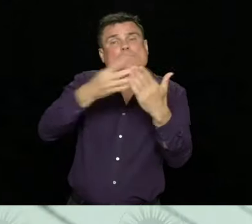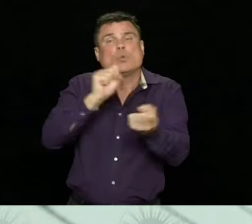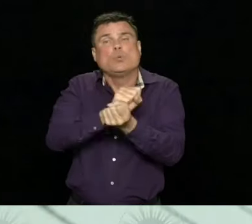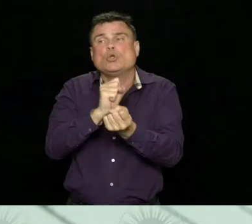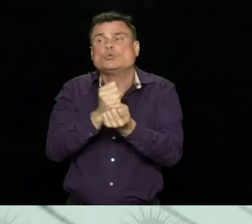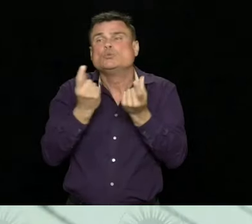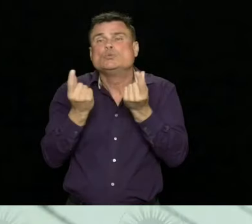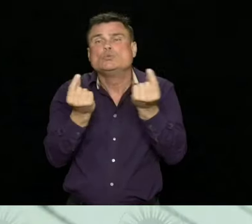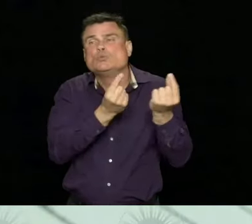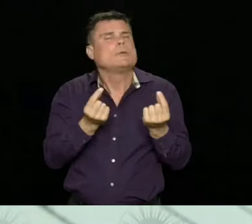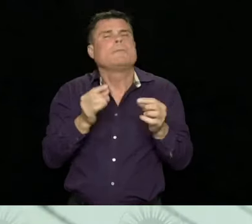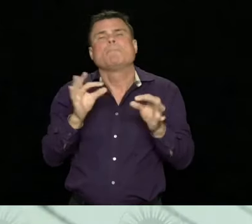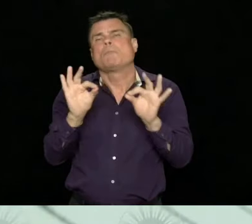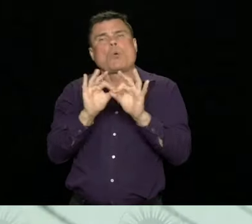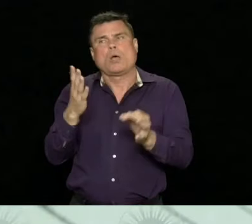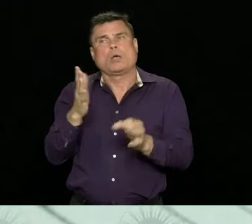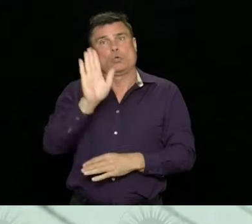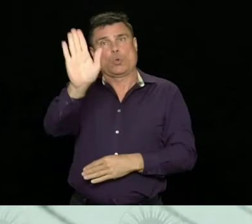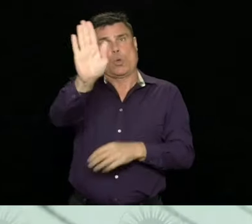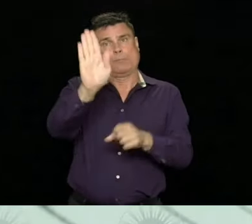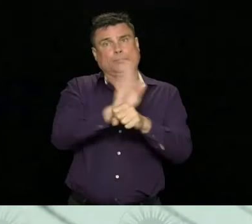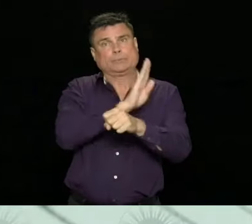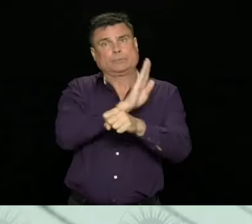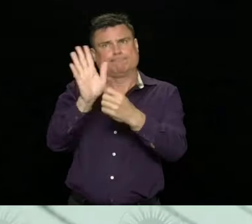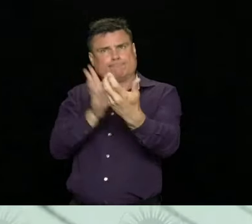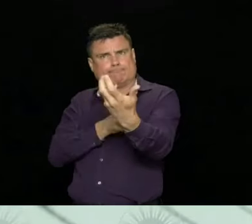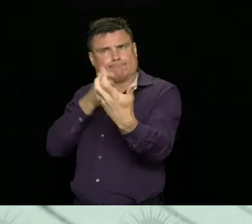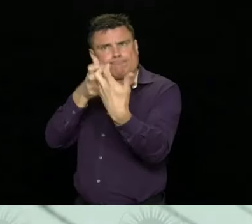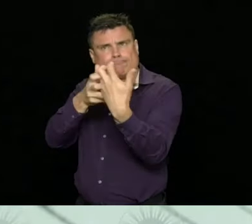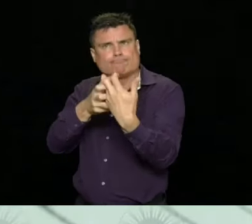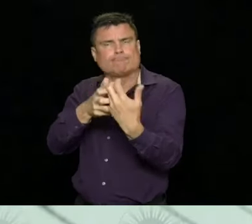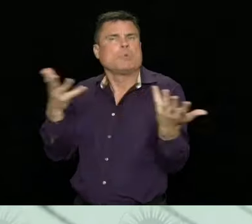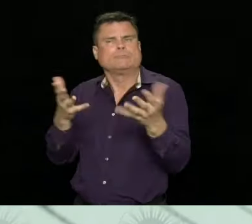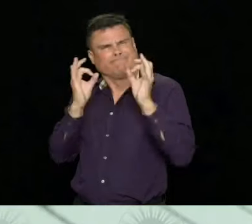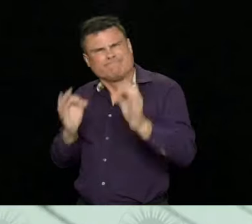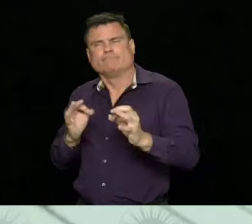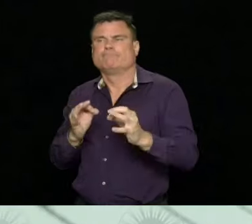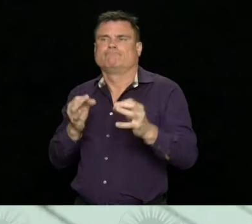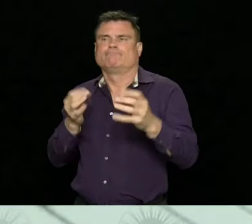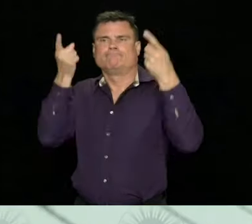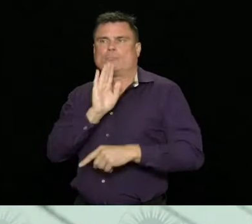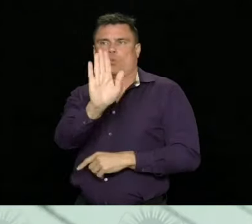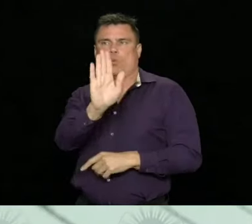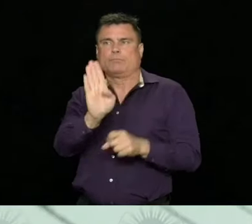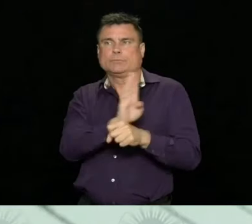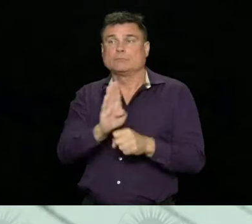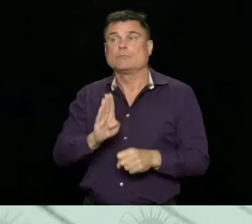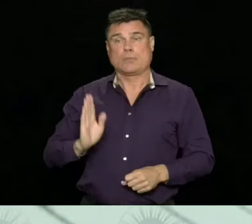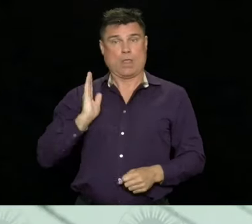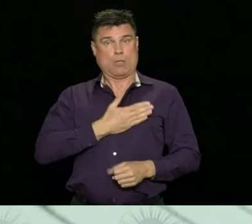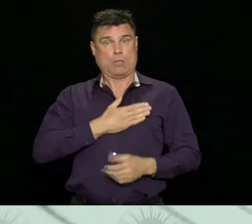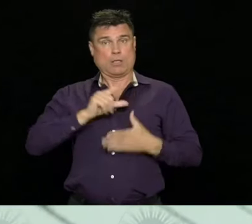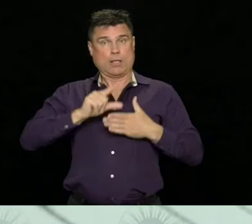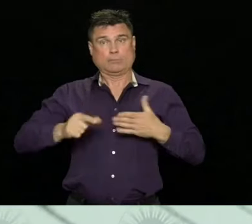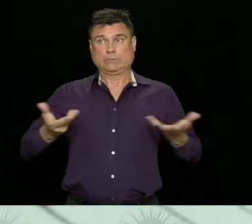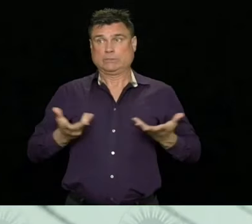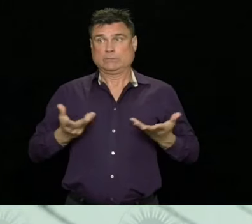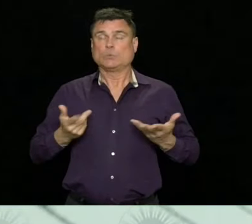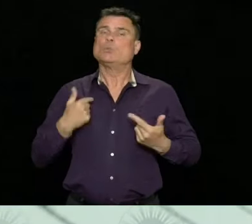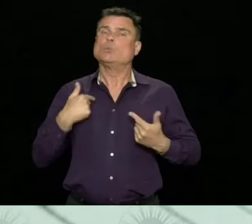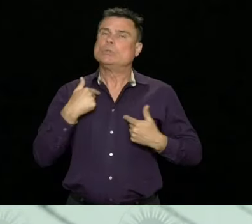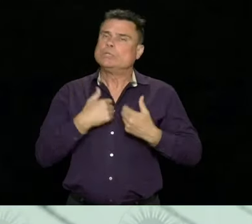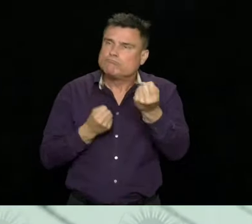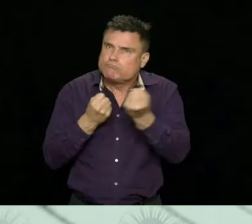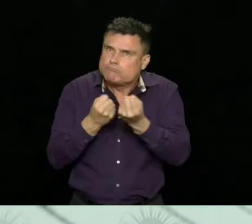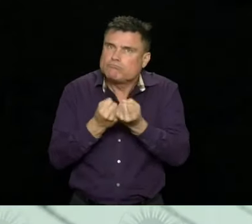day, what we want to do as a government to make sure that we support those businesses, their initiatives, ensure that the workers' rights are protected. At the